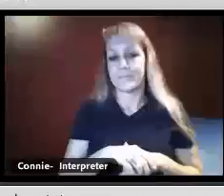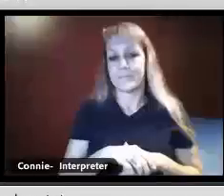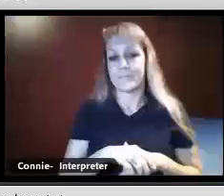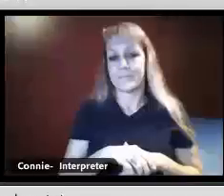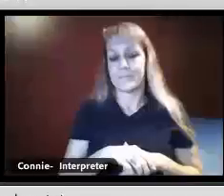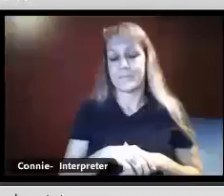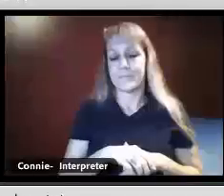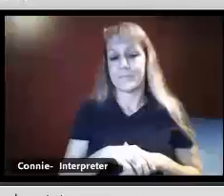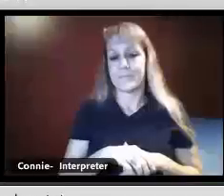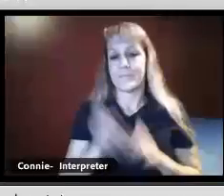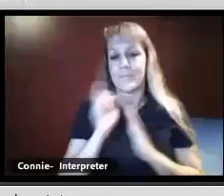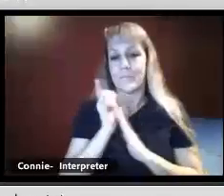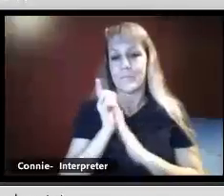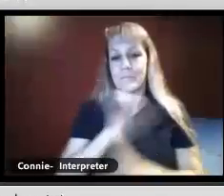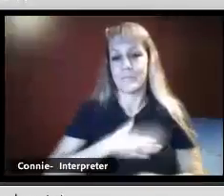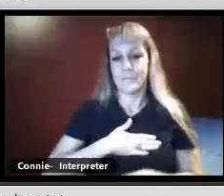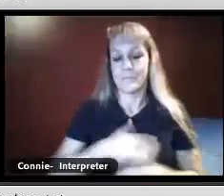One moment, please.